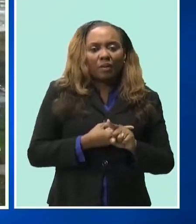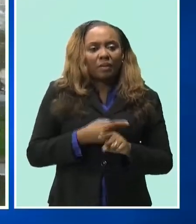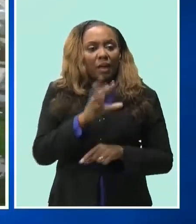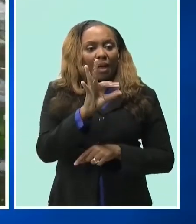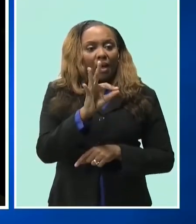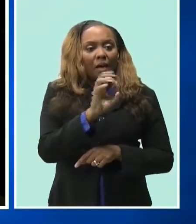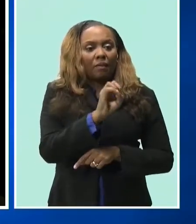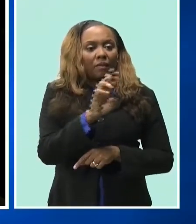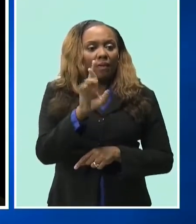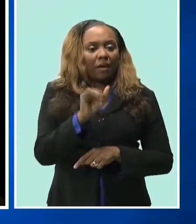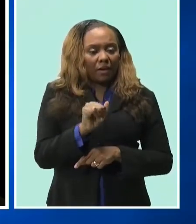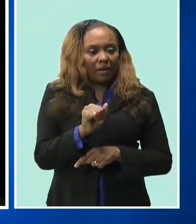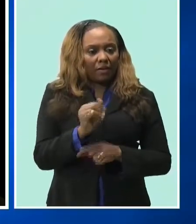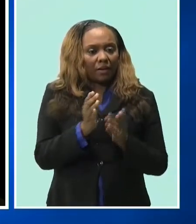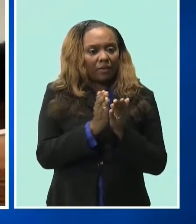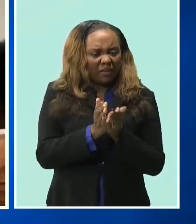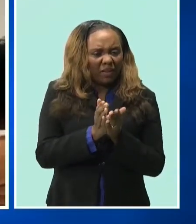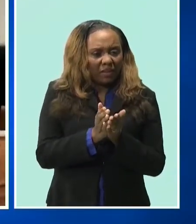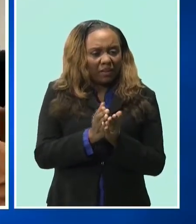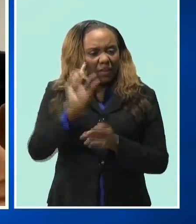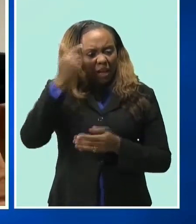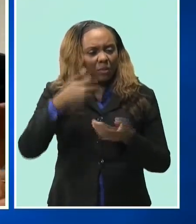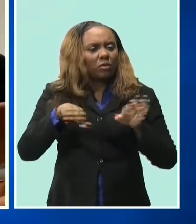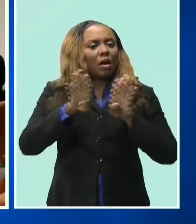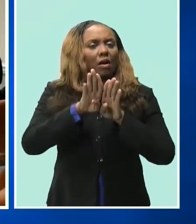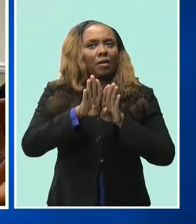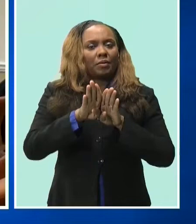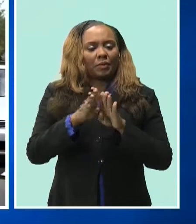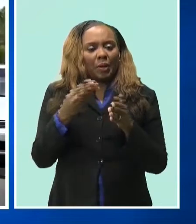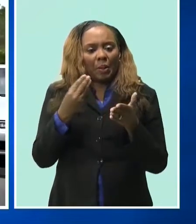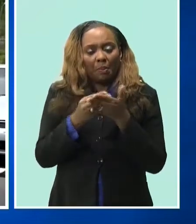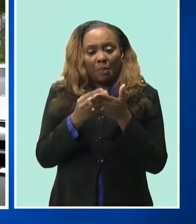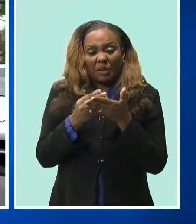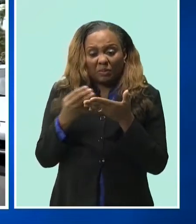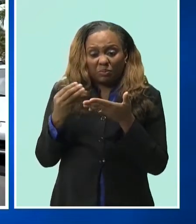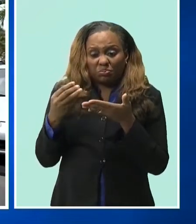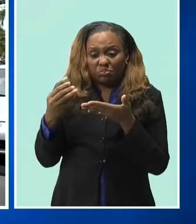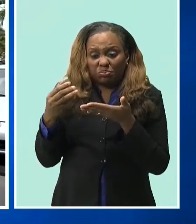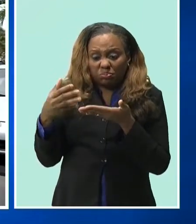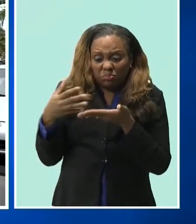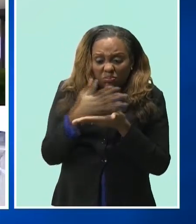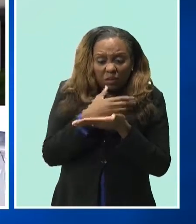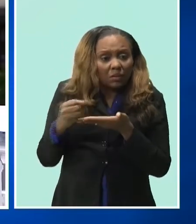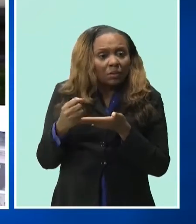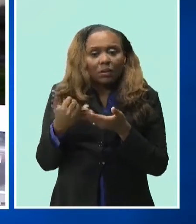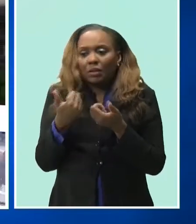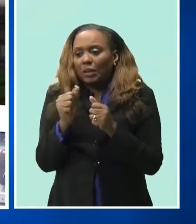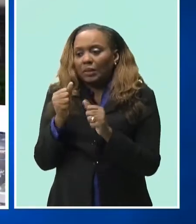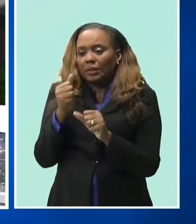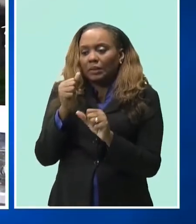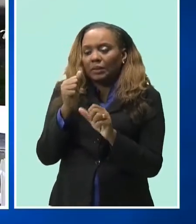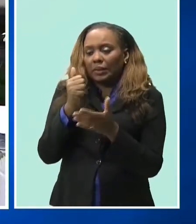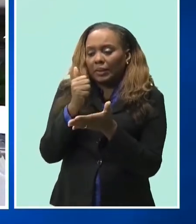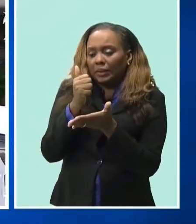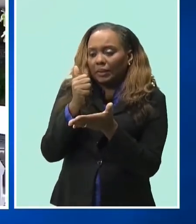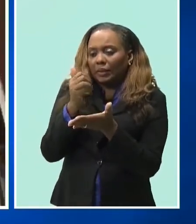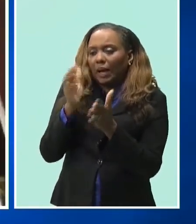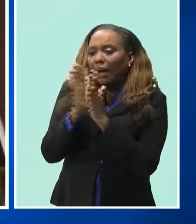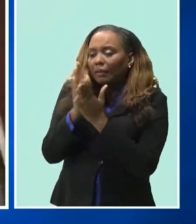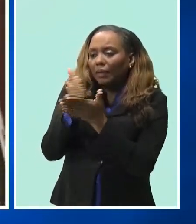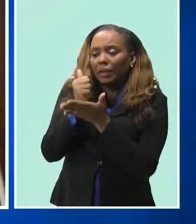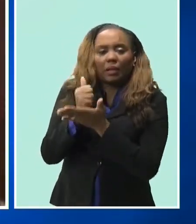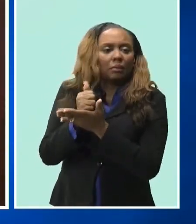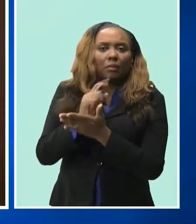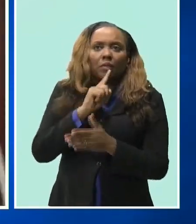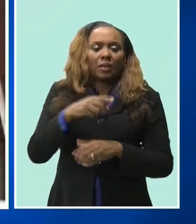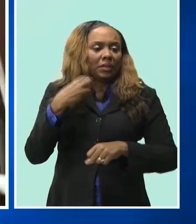that employed him was ordered shut by government. With his money running out, Williams says getting help from government agencies has been a difficult task. We're